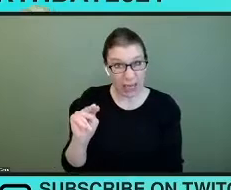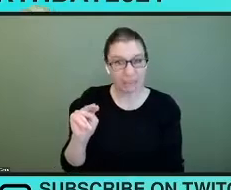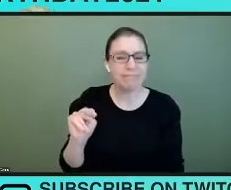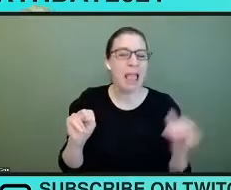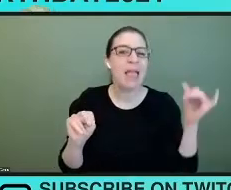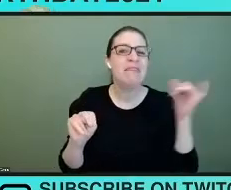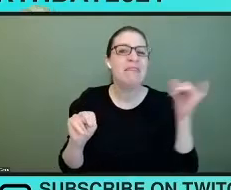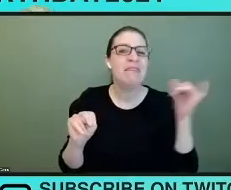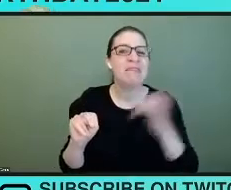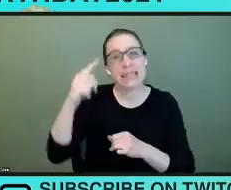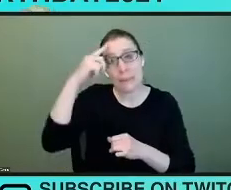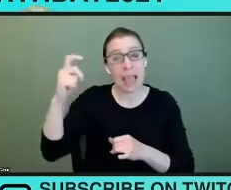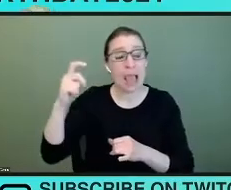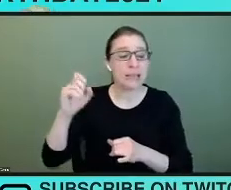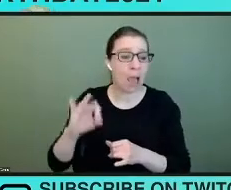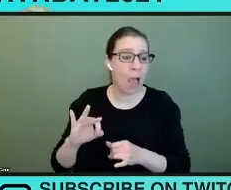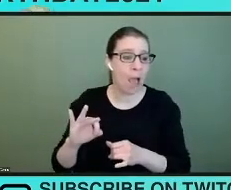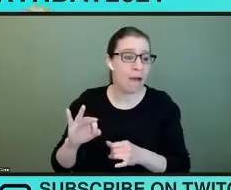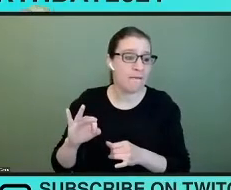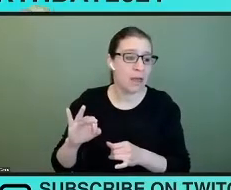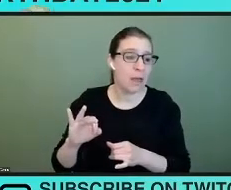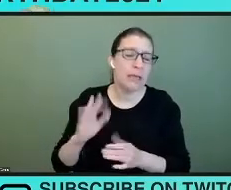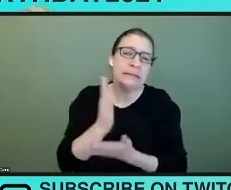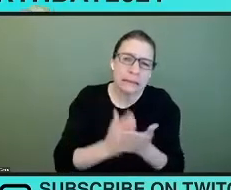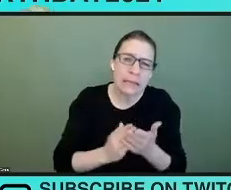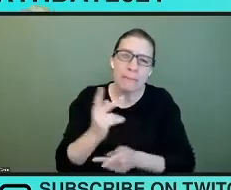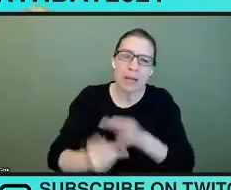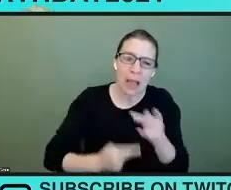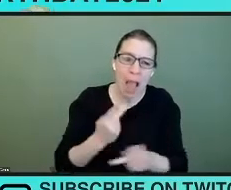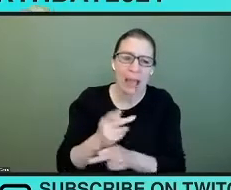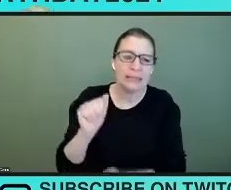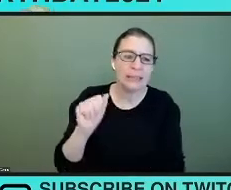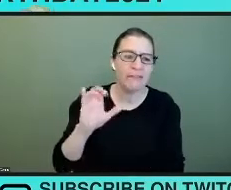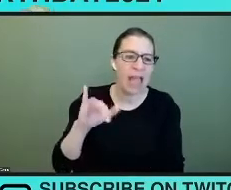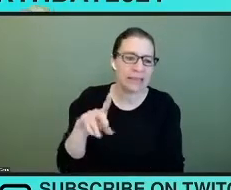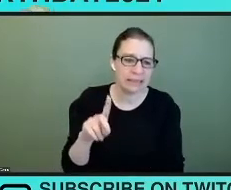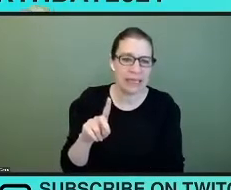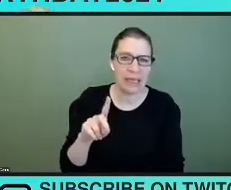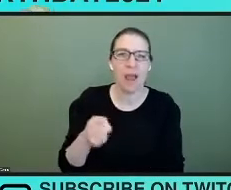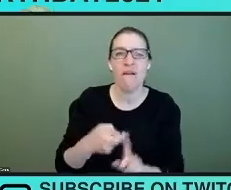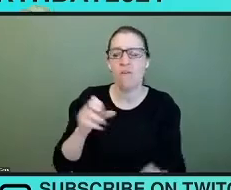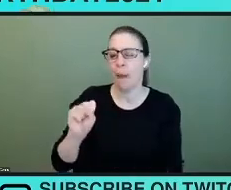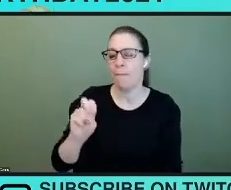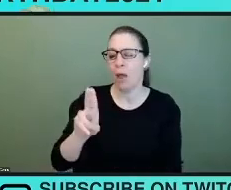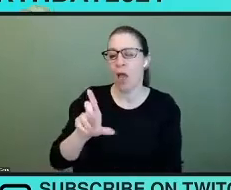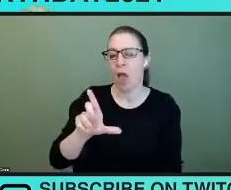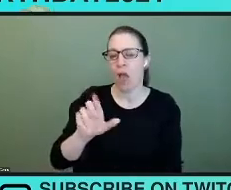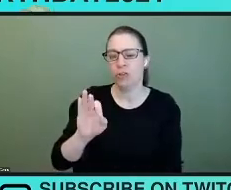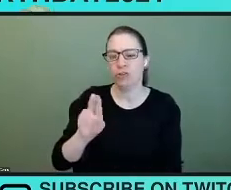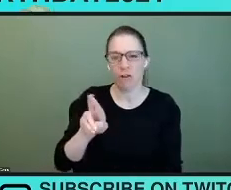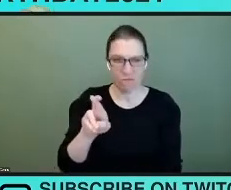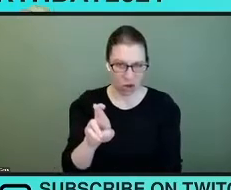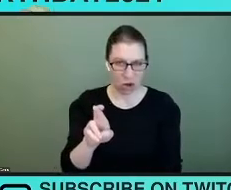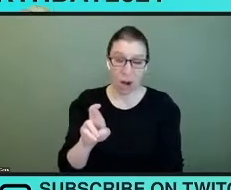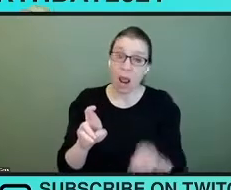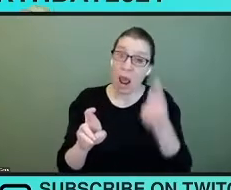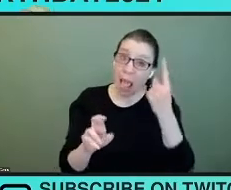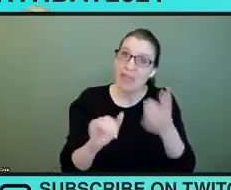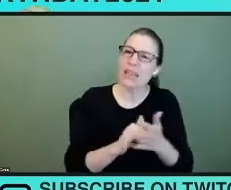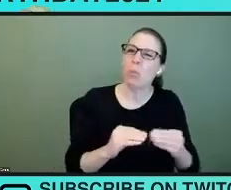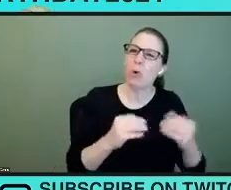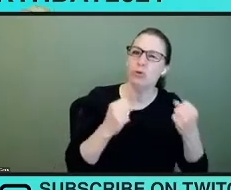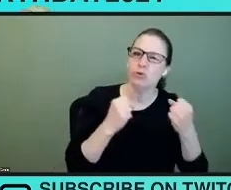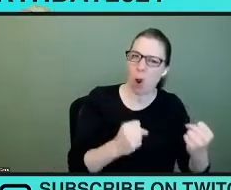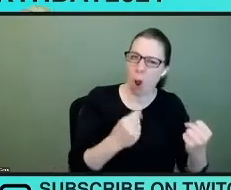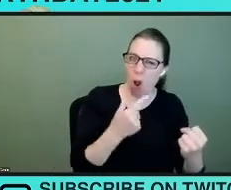sulfur dioxide. Sulfur dioxide is a stronger acidic gas compared to CO2, but they're very similar. So that what happens is if you